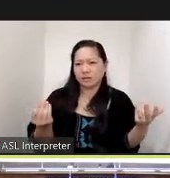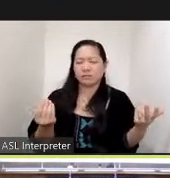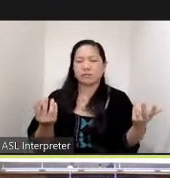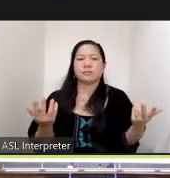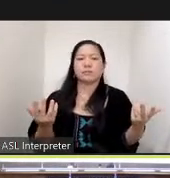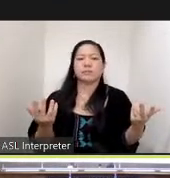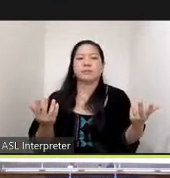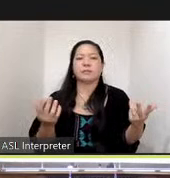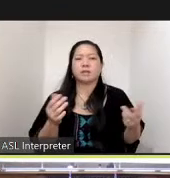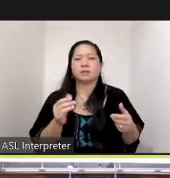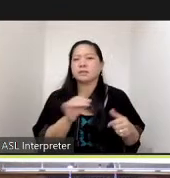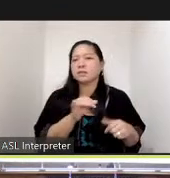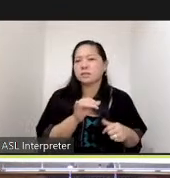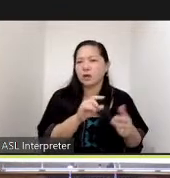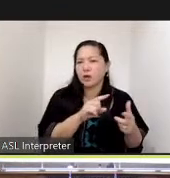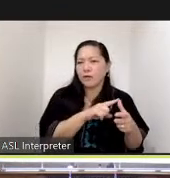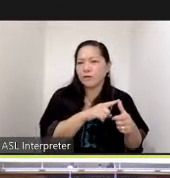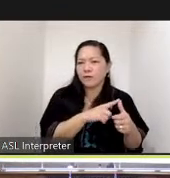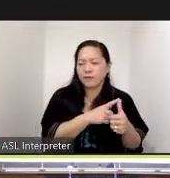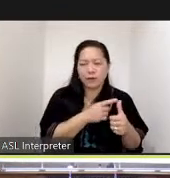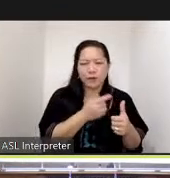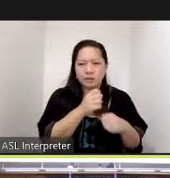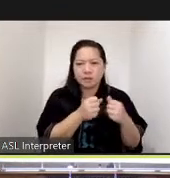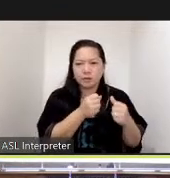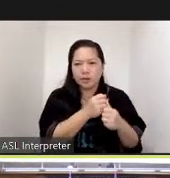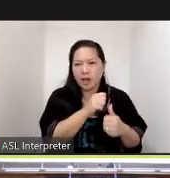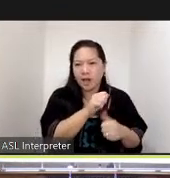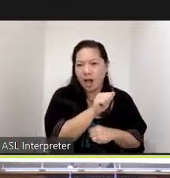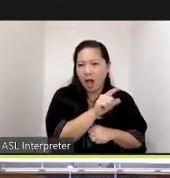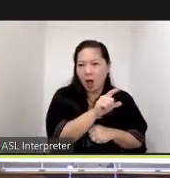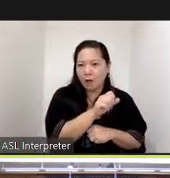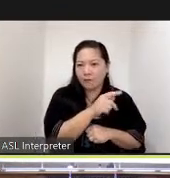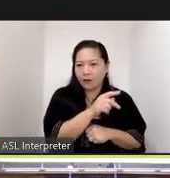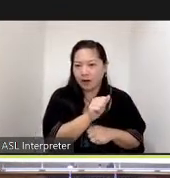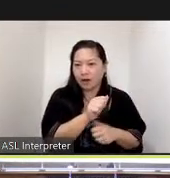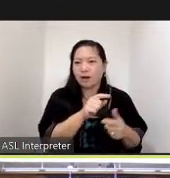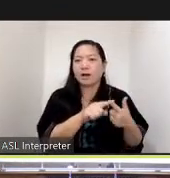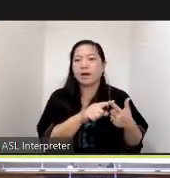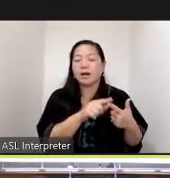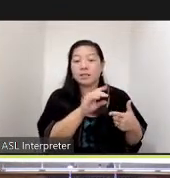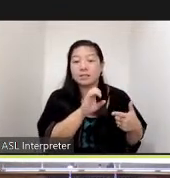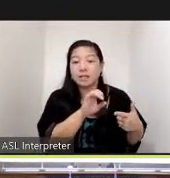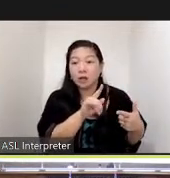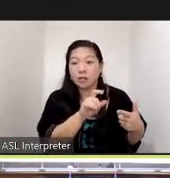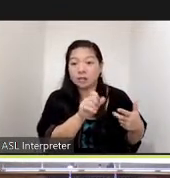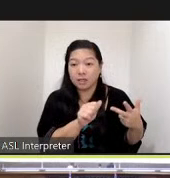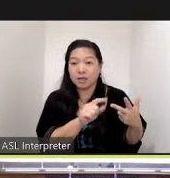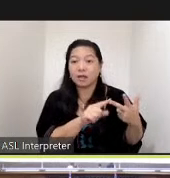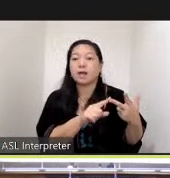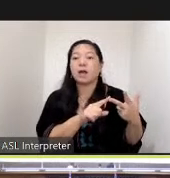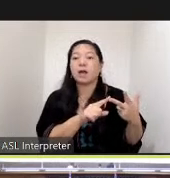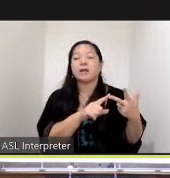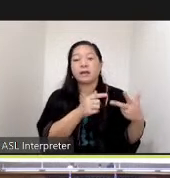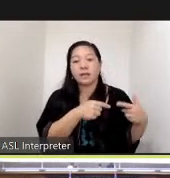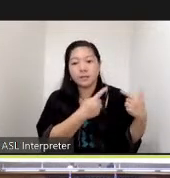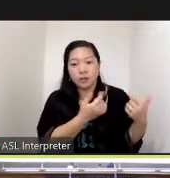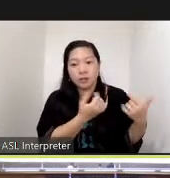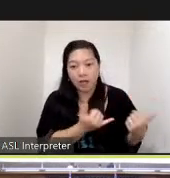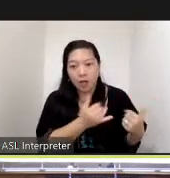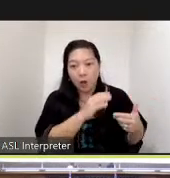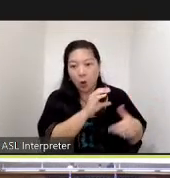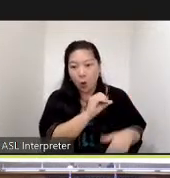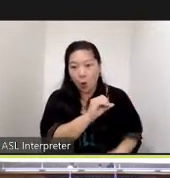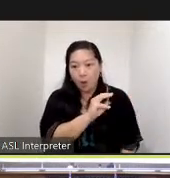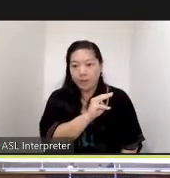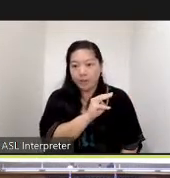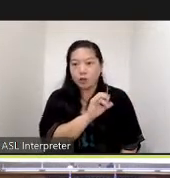Alpha, second year was Delta, and the third year up to date, which is 2022, is Omicron. There was an increase in